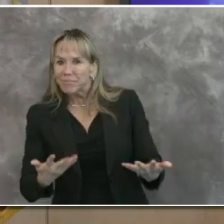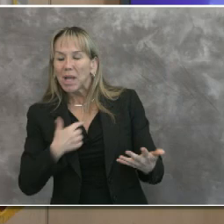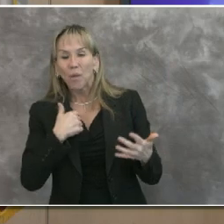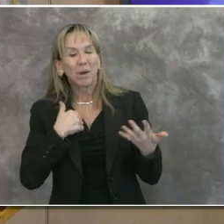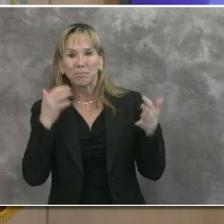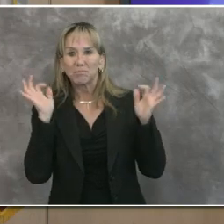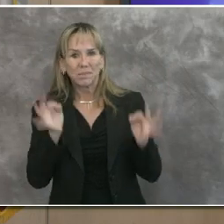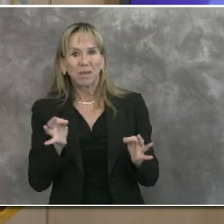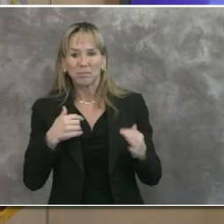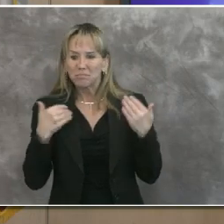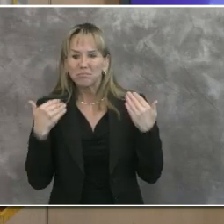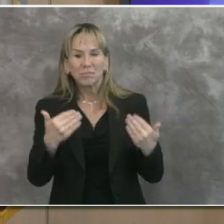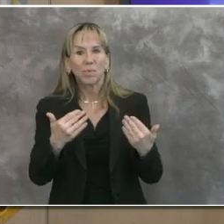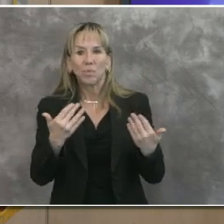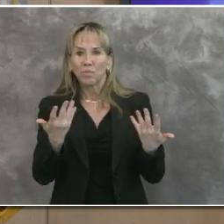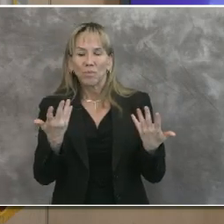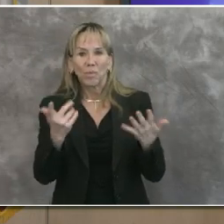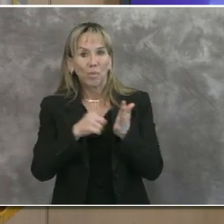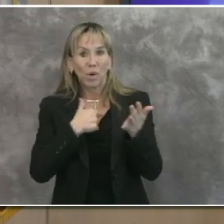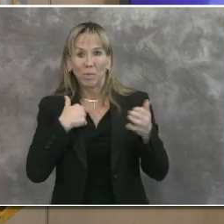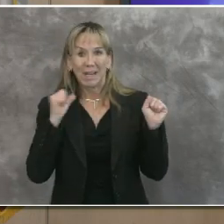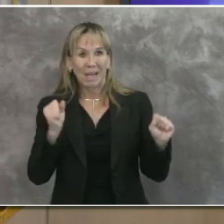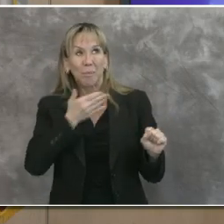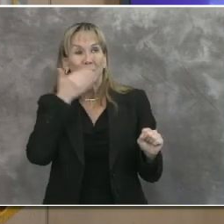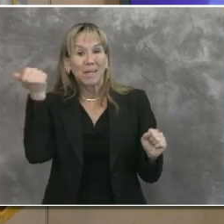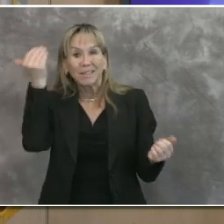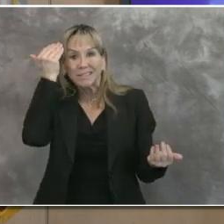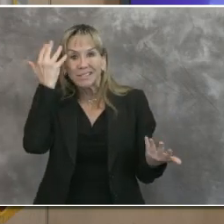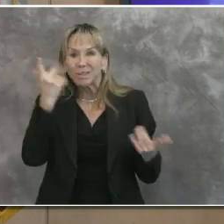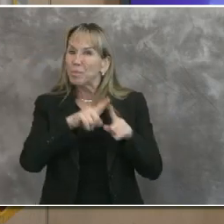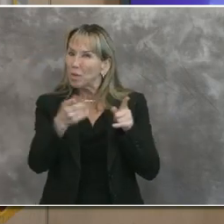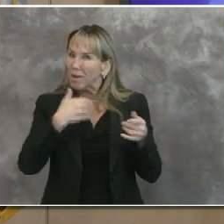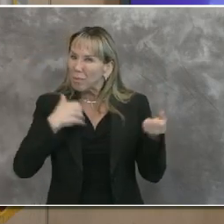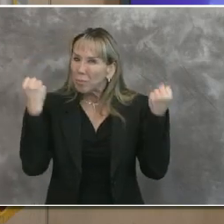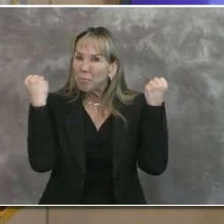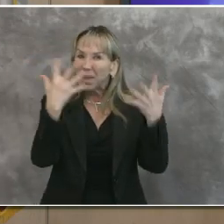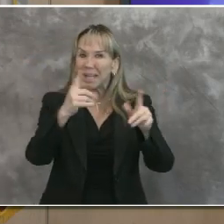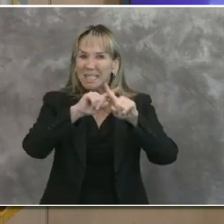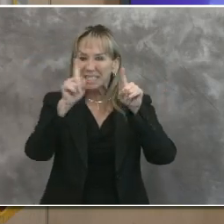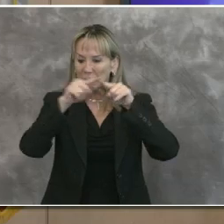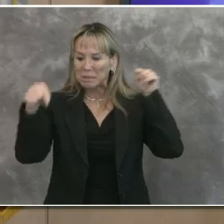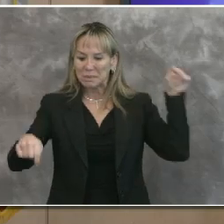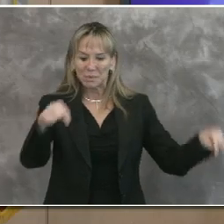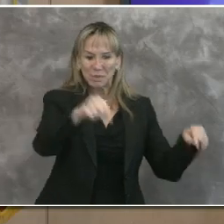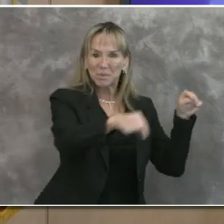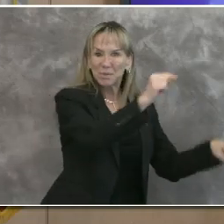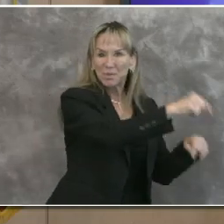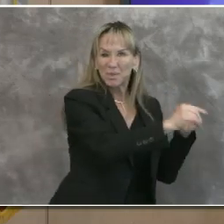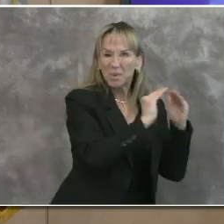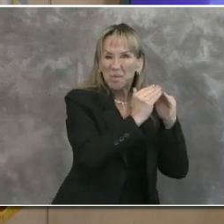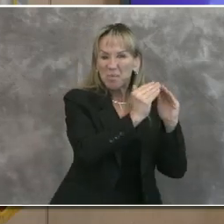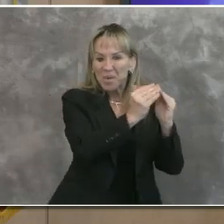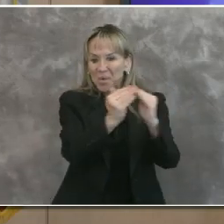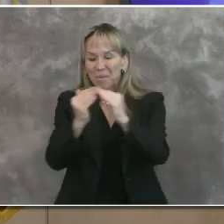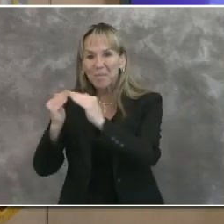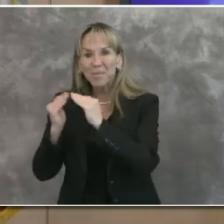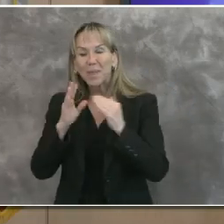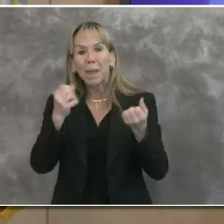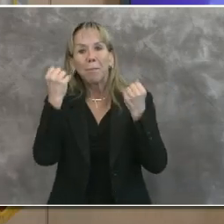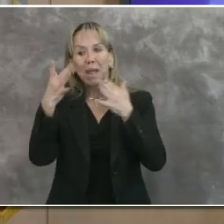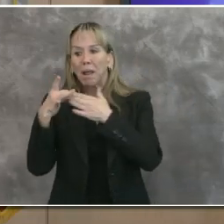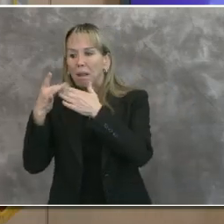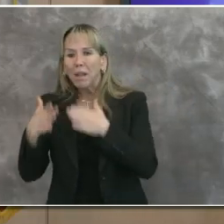doing the best that we can. But when you have so many jurisdictions and so many considerations and so many different individual